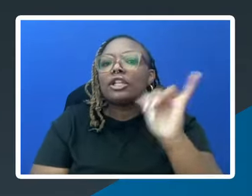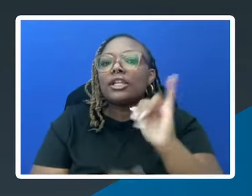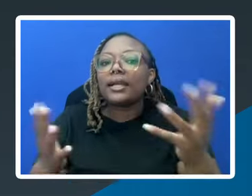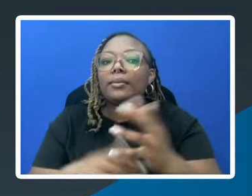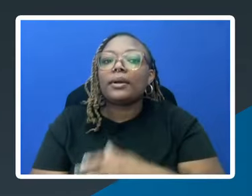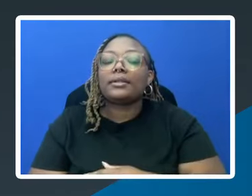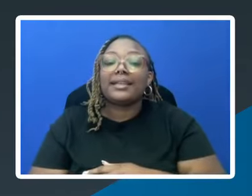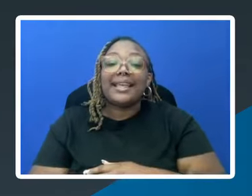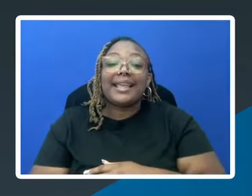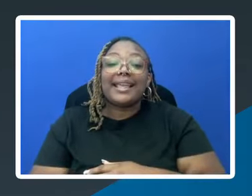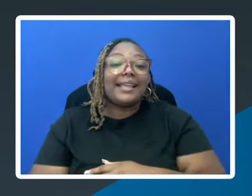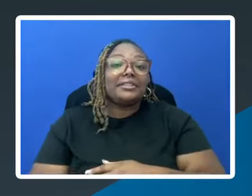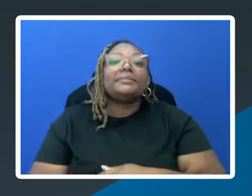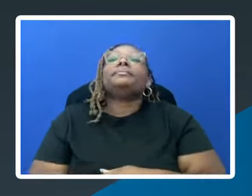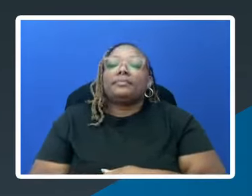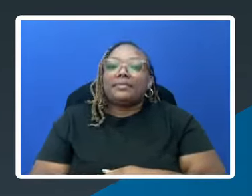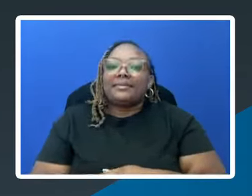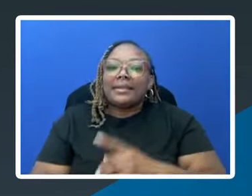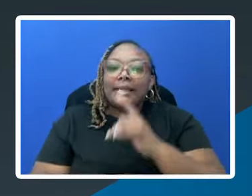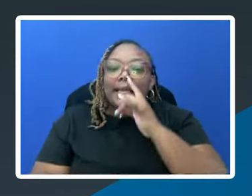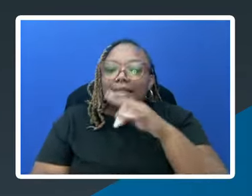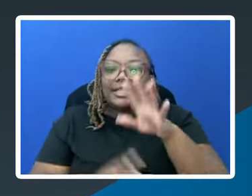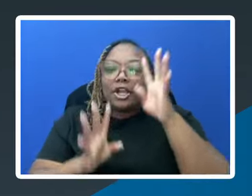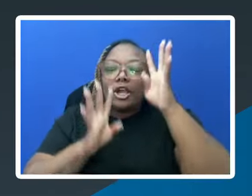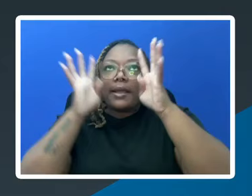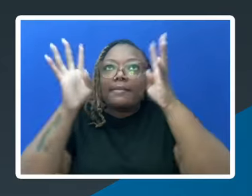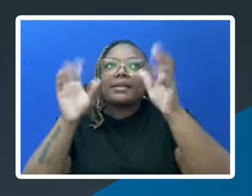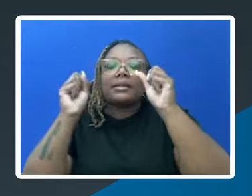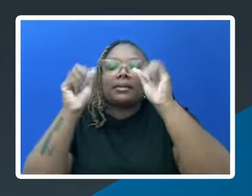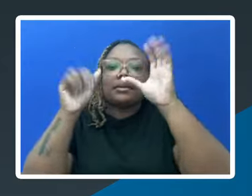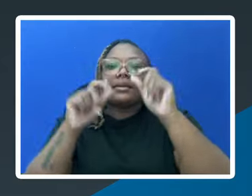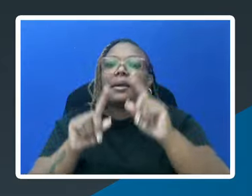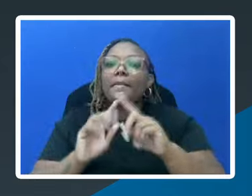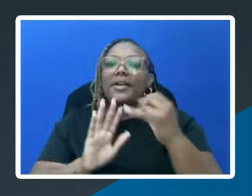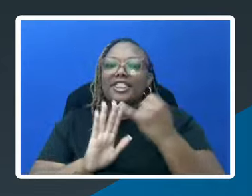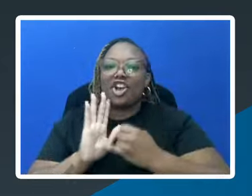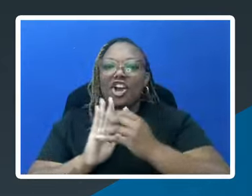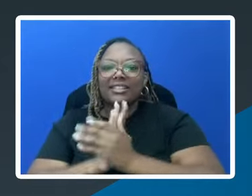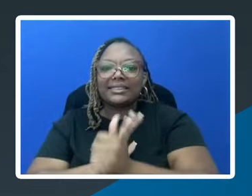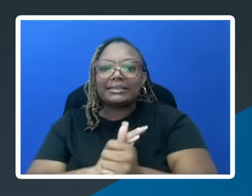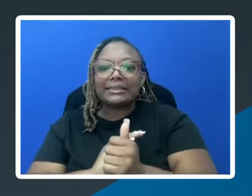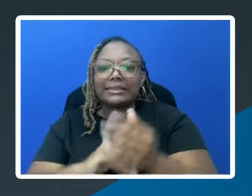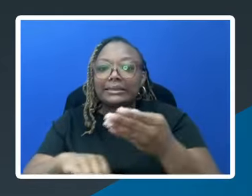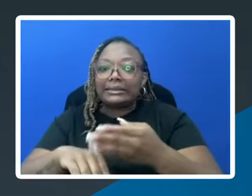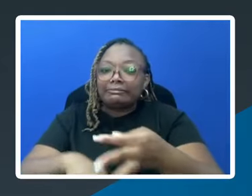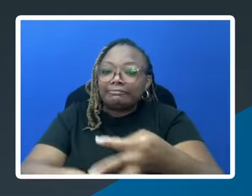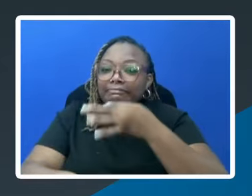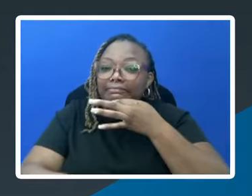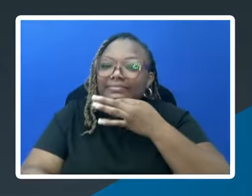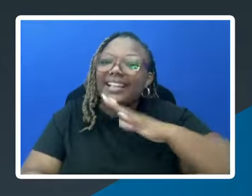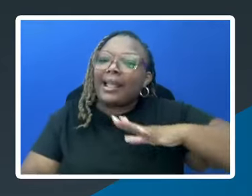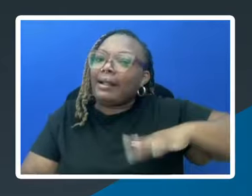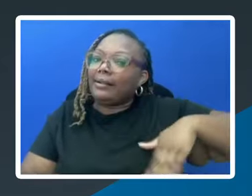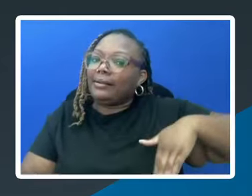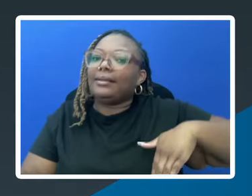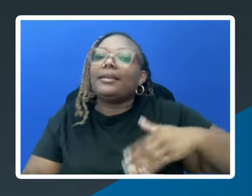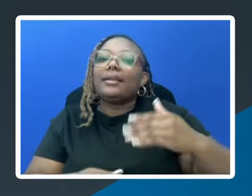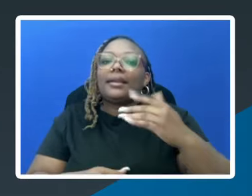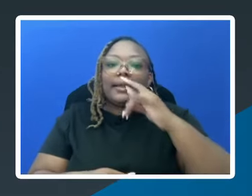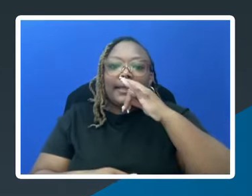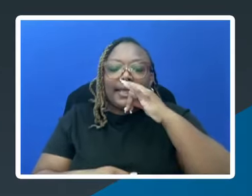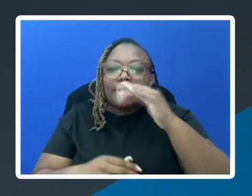is wonderful. It's amazing. But their art skills aren't great yet. And they know that. There's nothing. Kids know how frustrating it is when